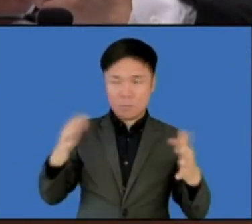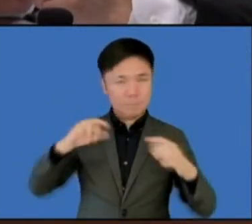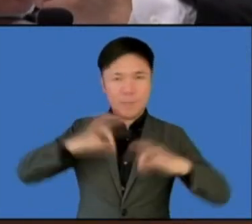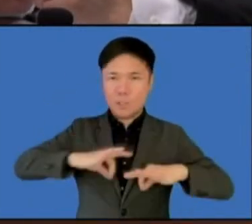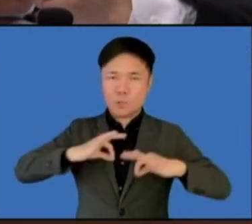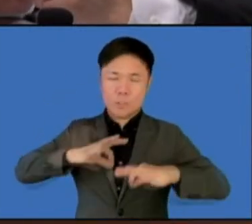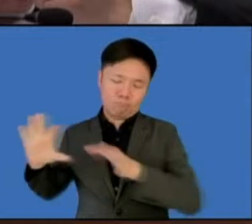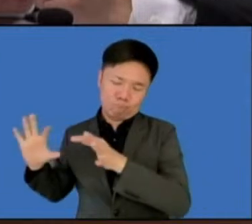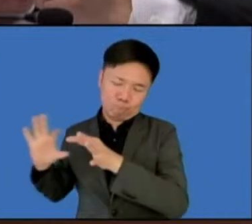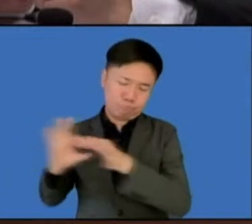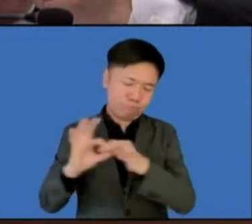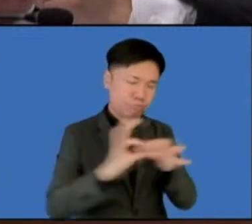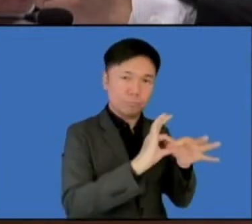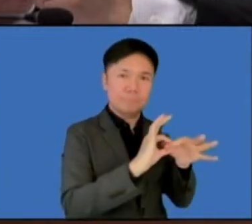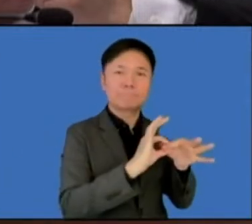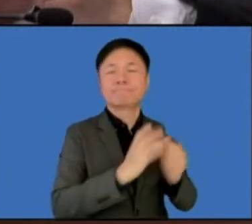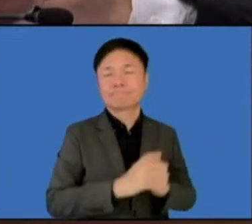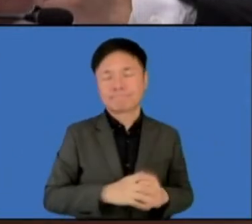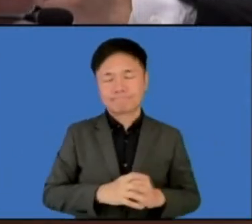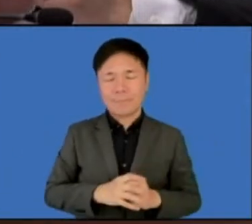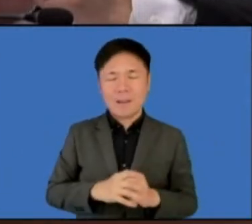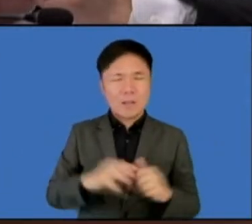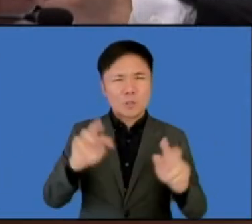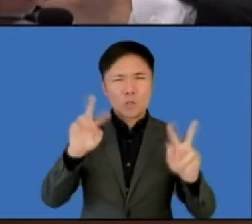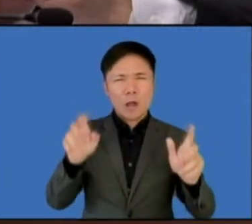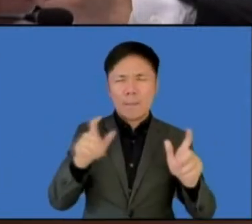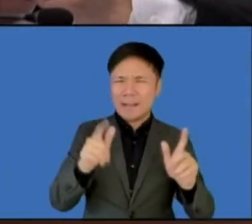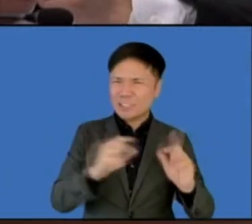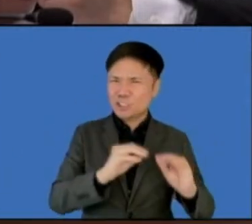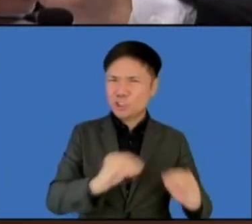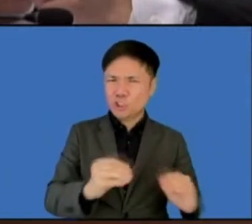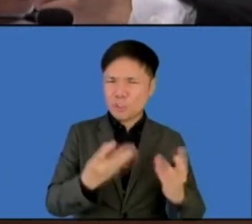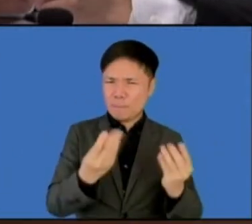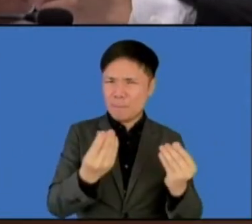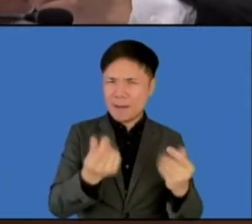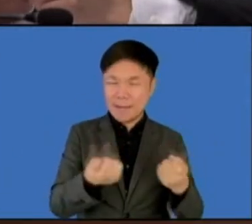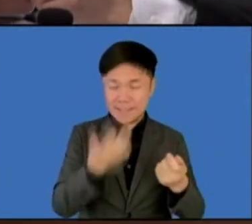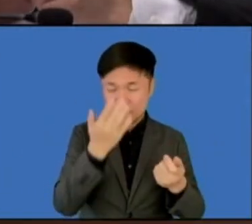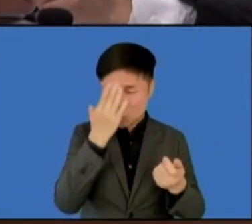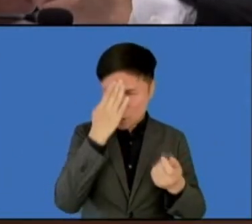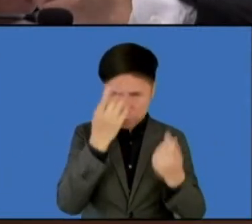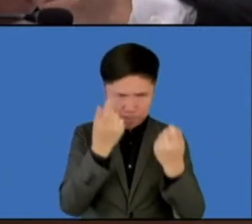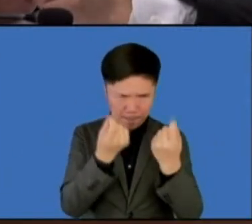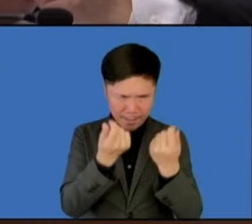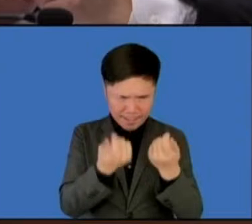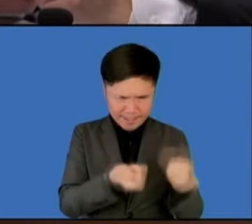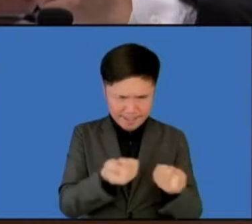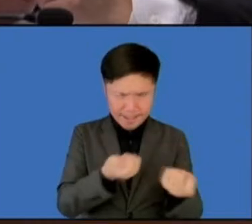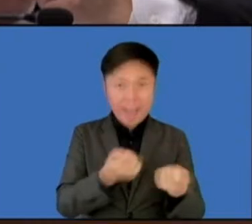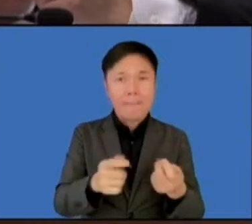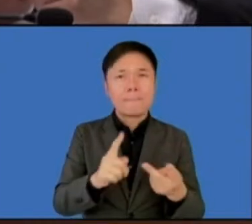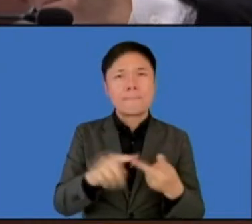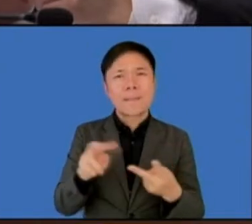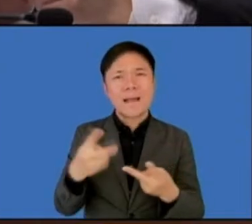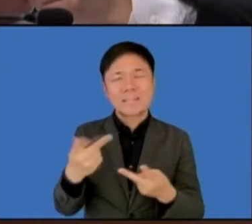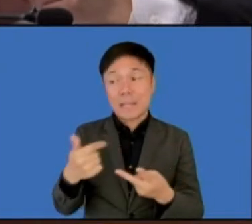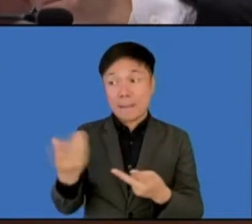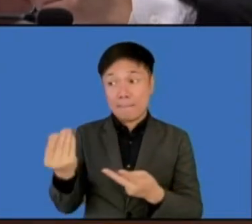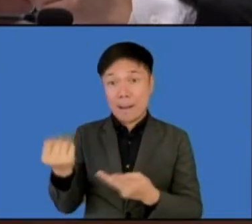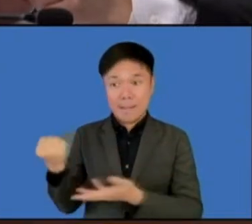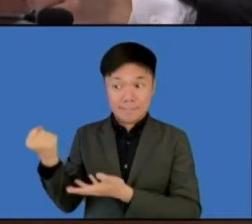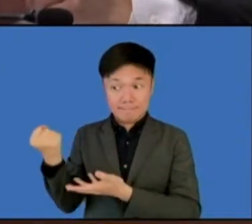a business literacy, financial literacy program on franchising, providing loans without collateral to